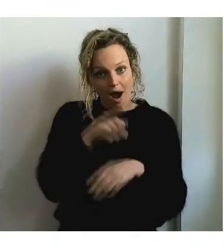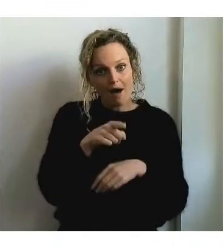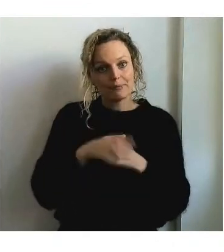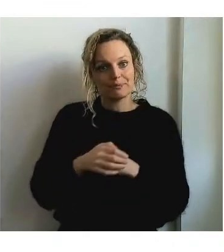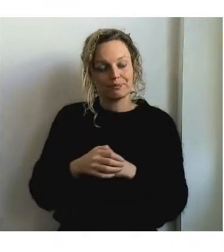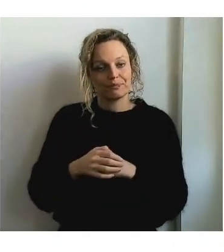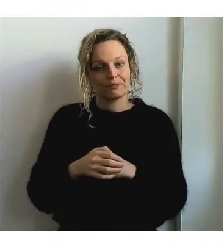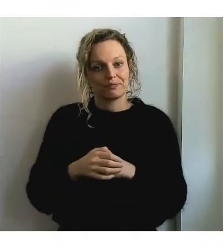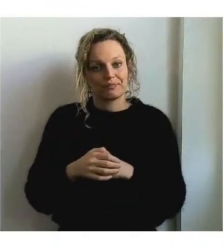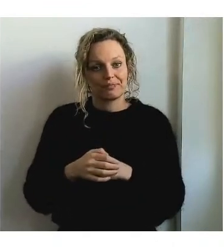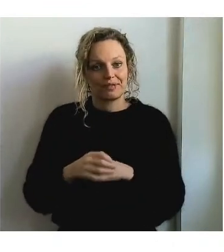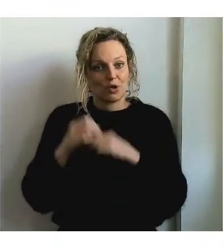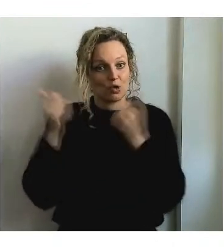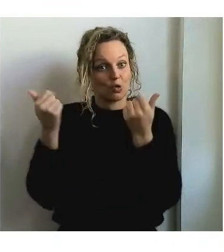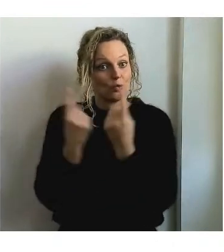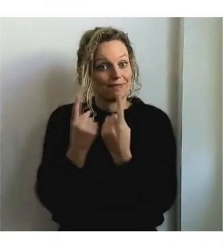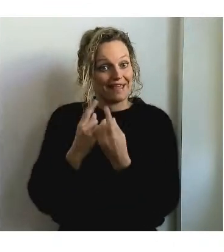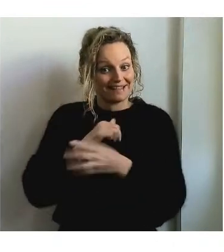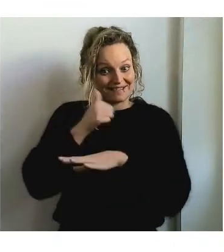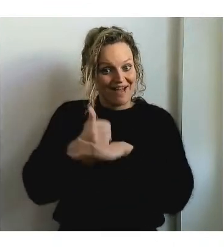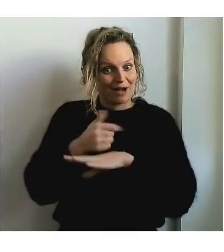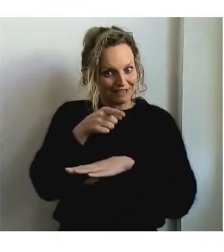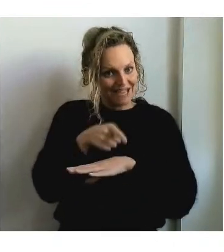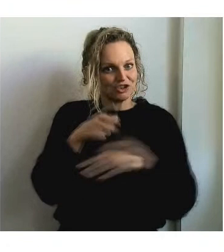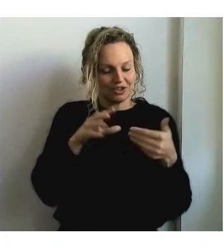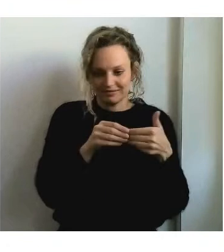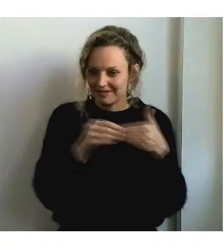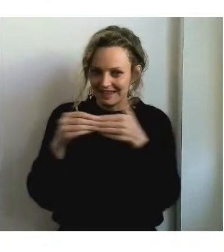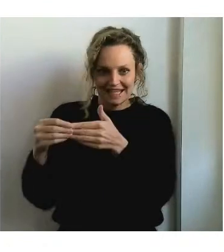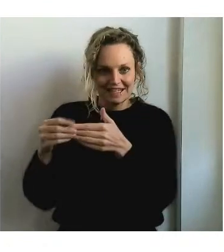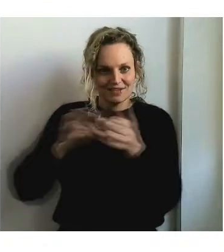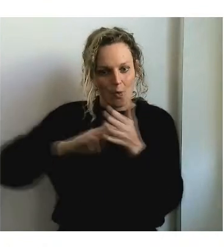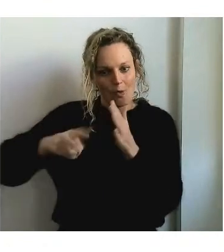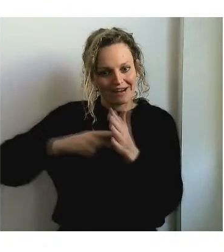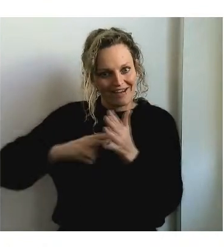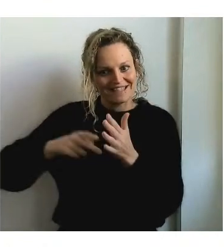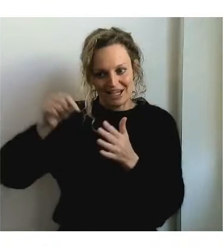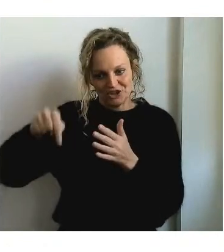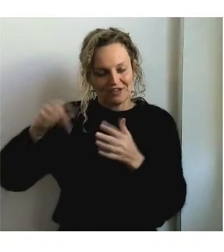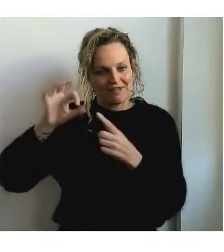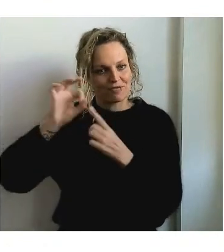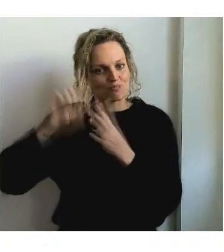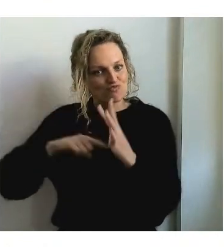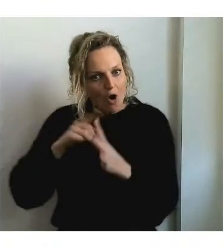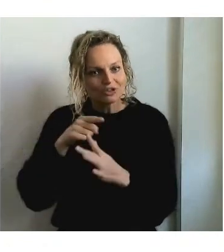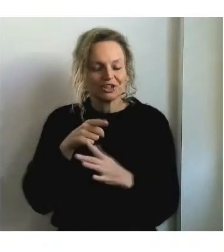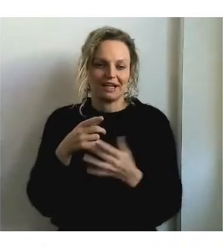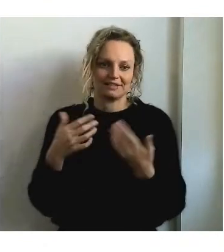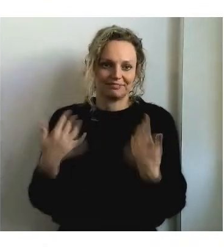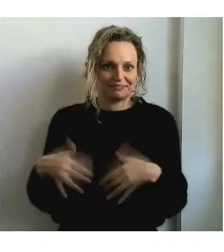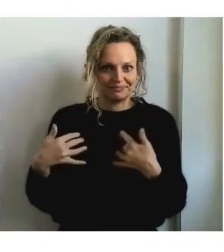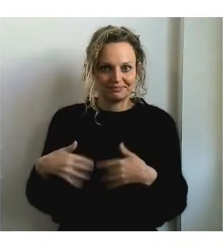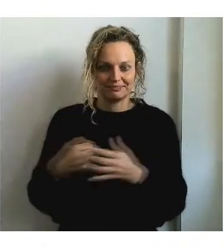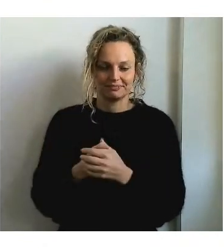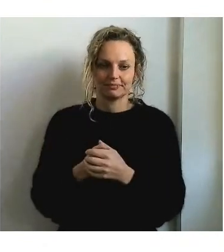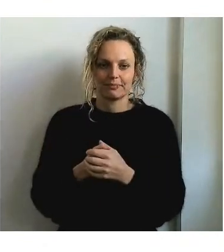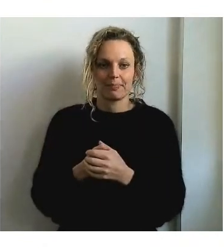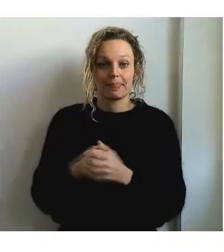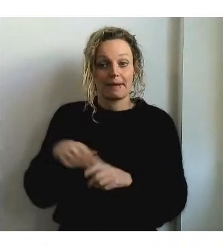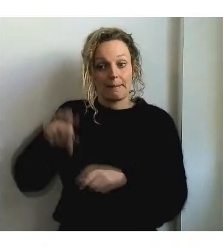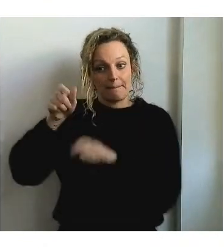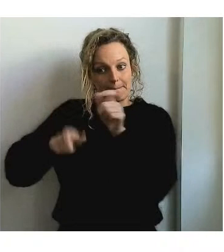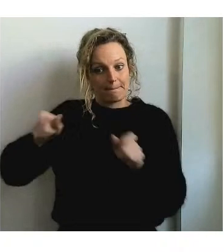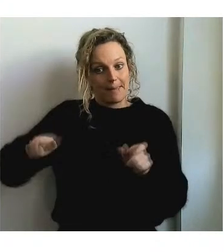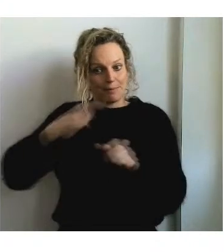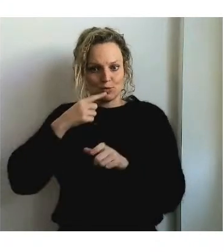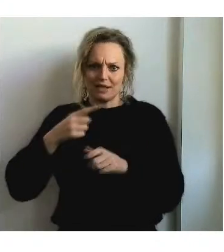scary job of being the lead organisation in the project, and people have said already that it was a highly